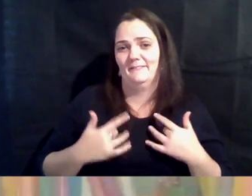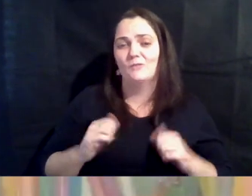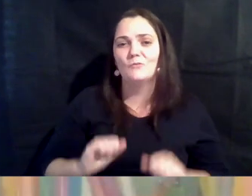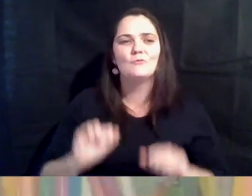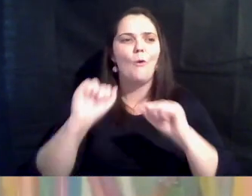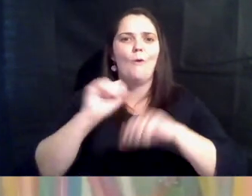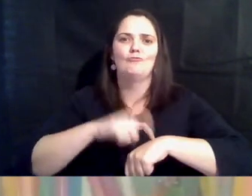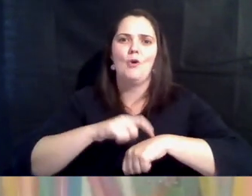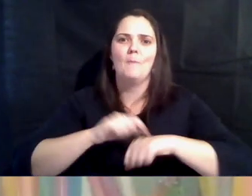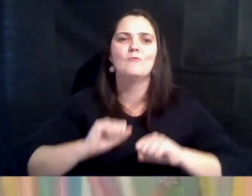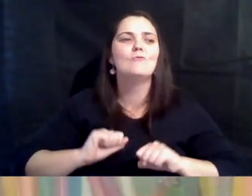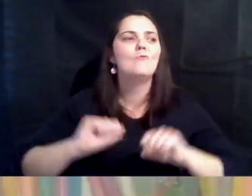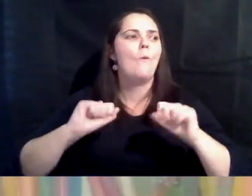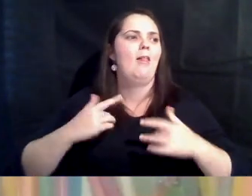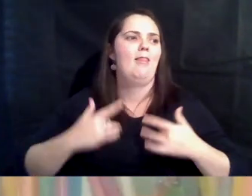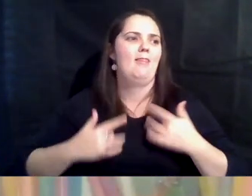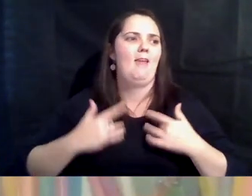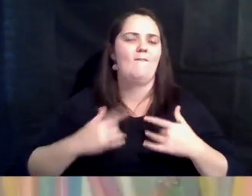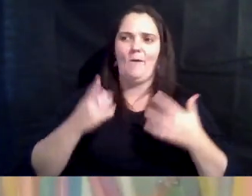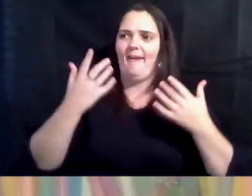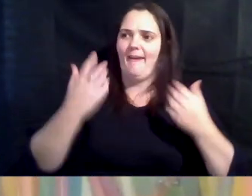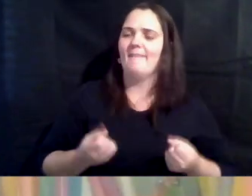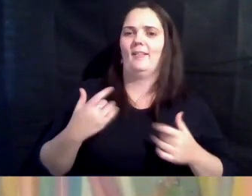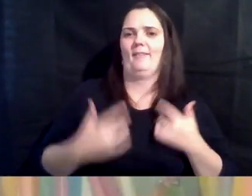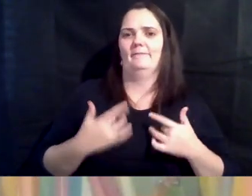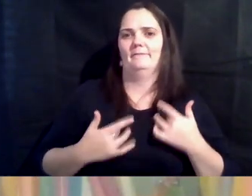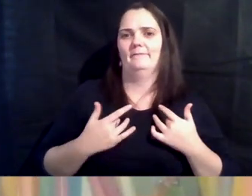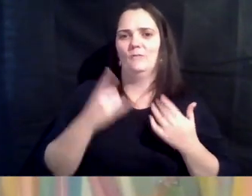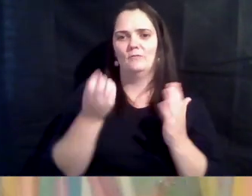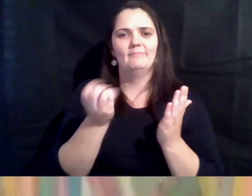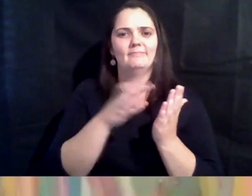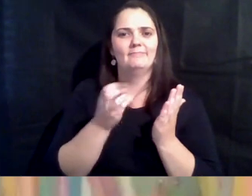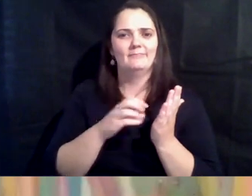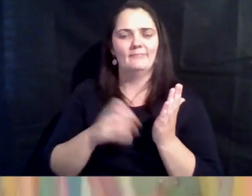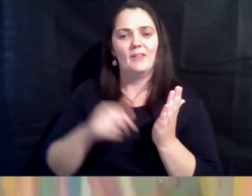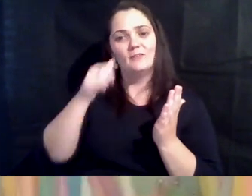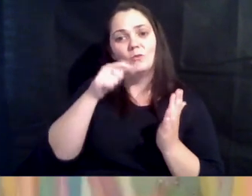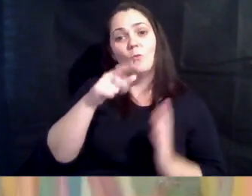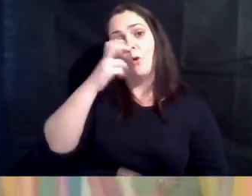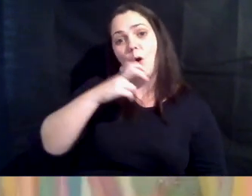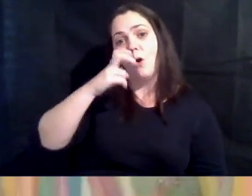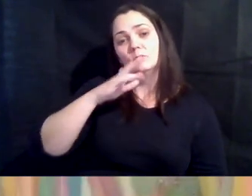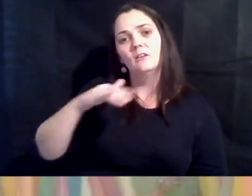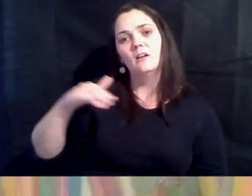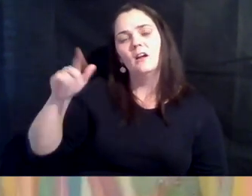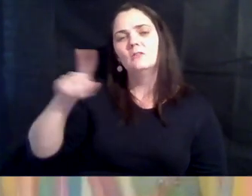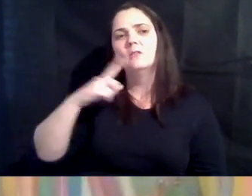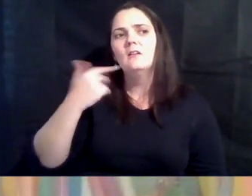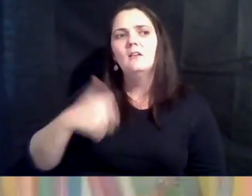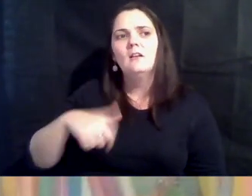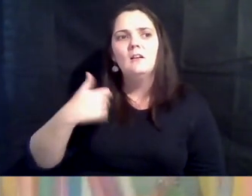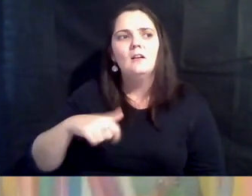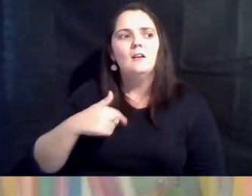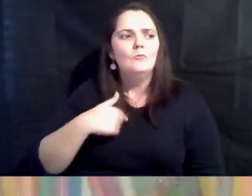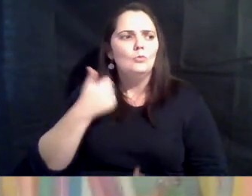life is your life. And, you know, as you get older too, you understand how special your experiences are, how much